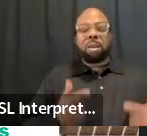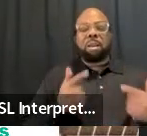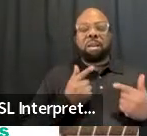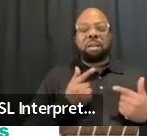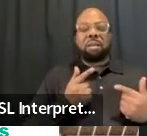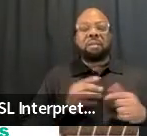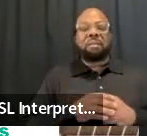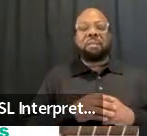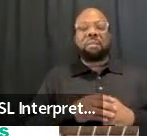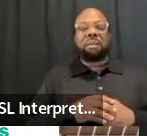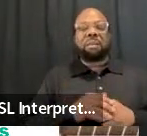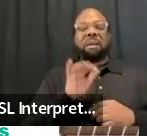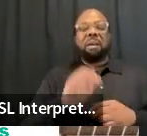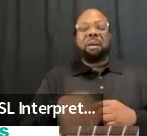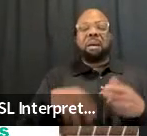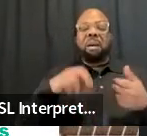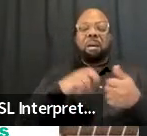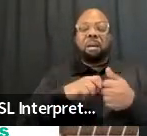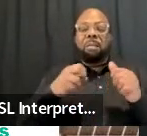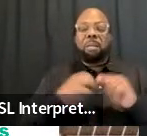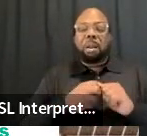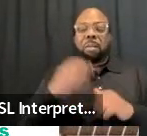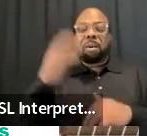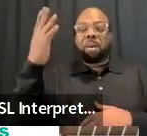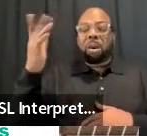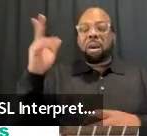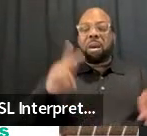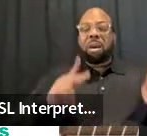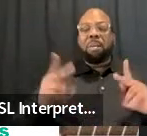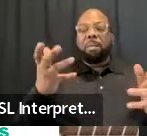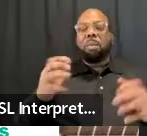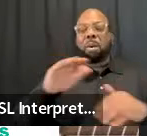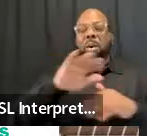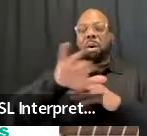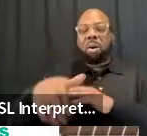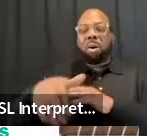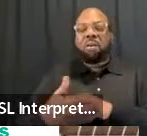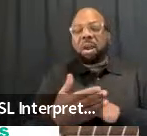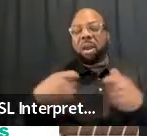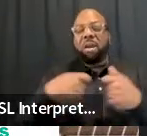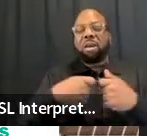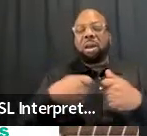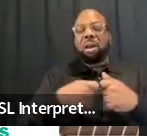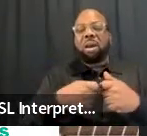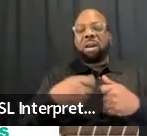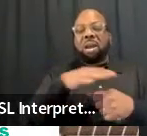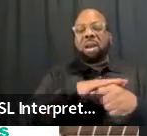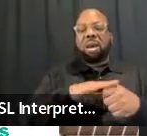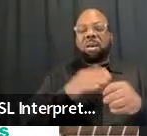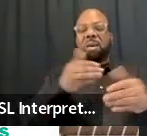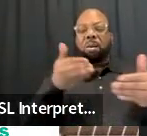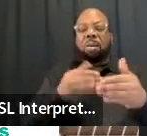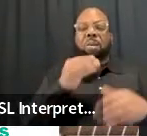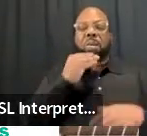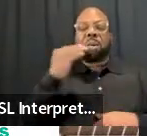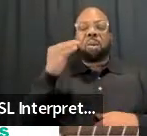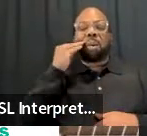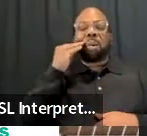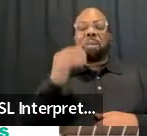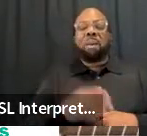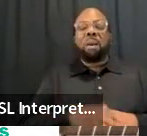This creates a problem when people are looking for dependable overnight charging locations close to home. Our